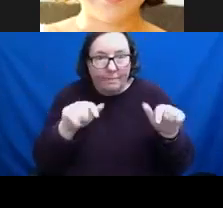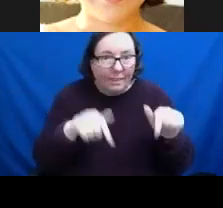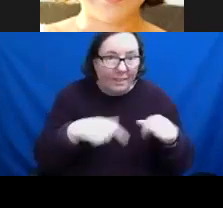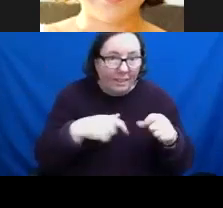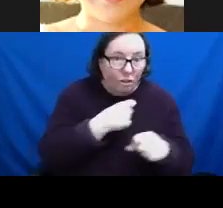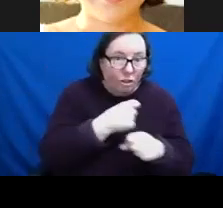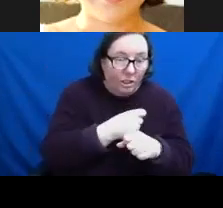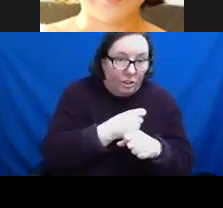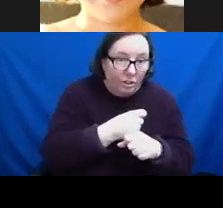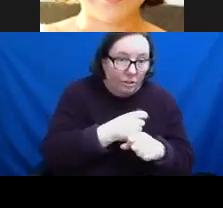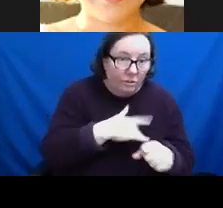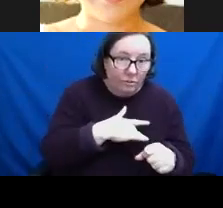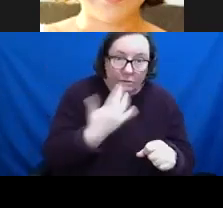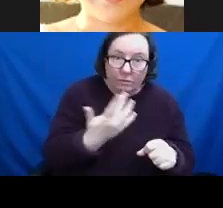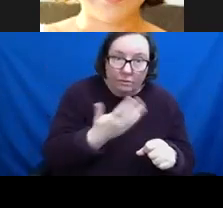year's